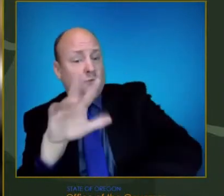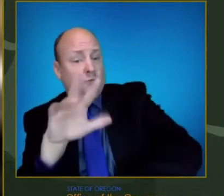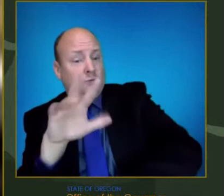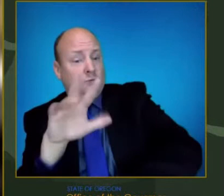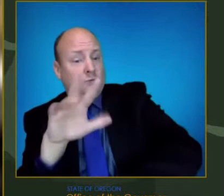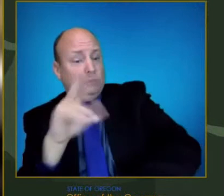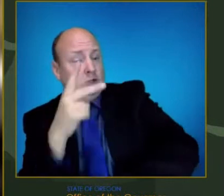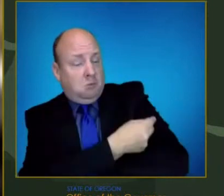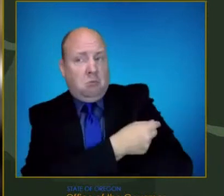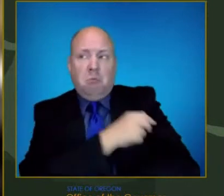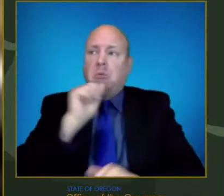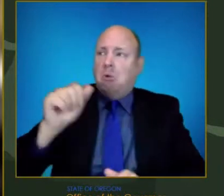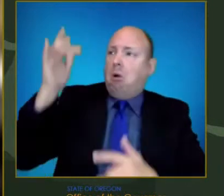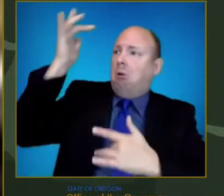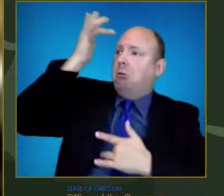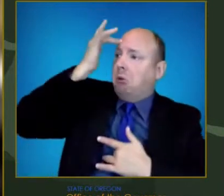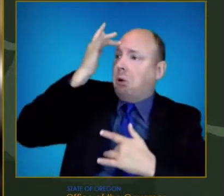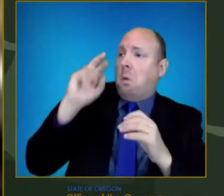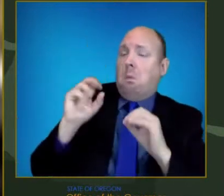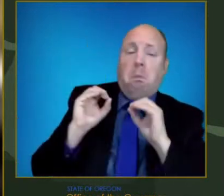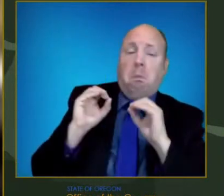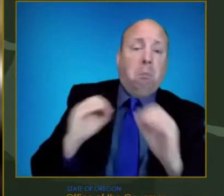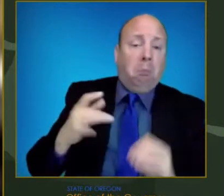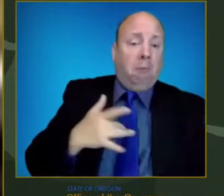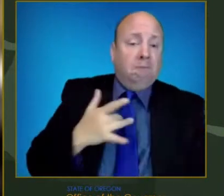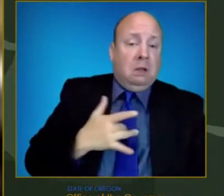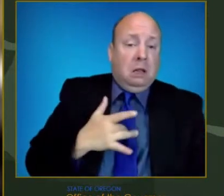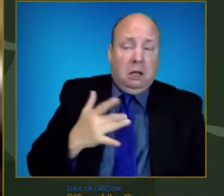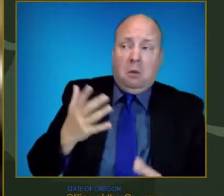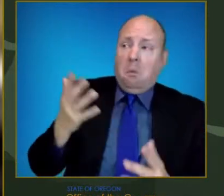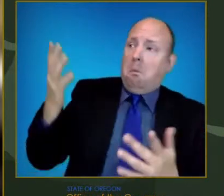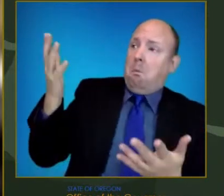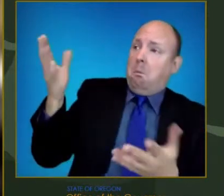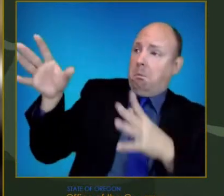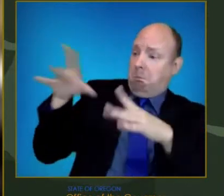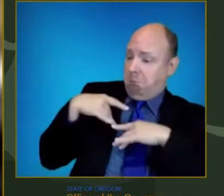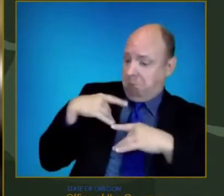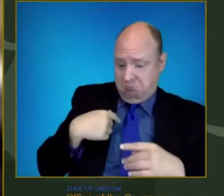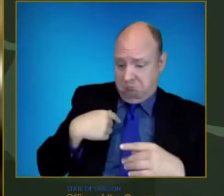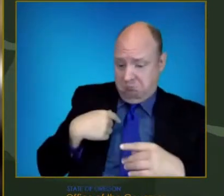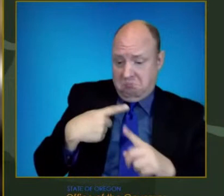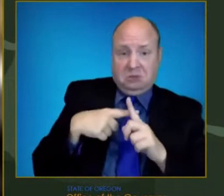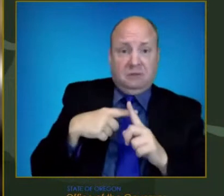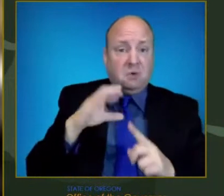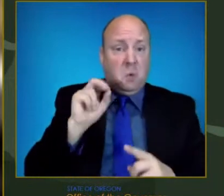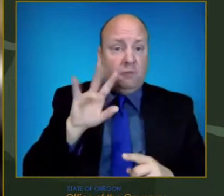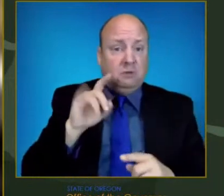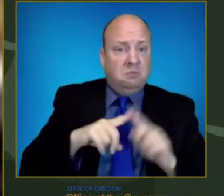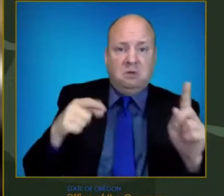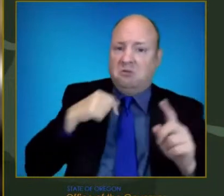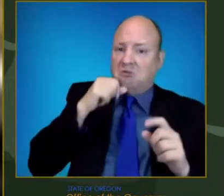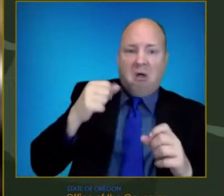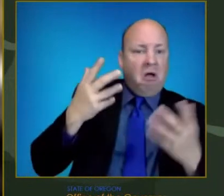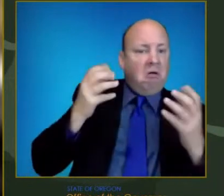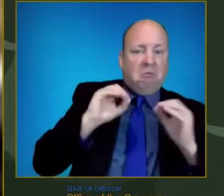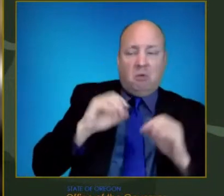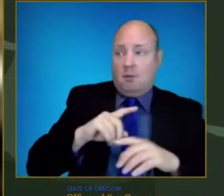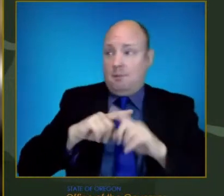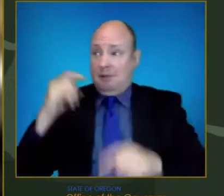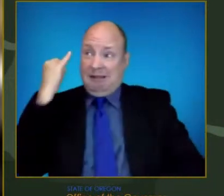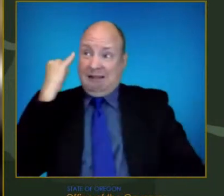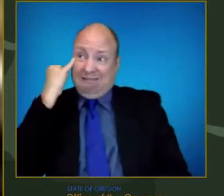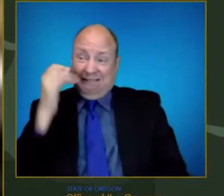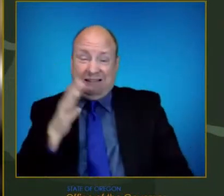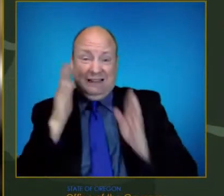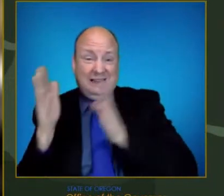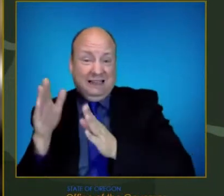sick? Well, unless a vaccine is 100% effective, so long as the virus is circulating, some vaccinated people will get sick.